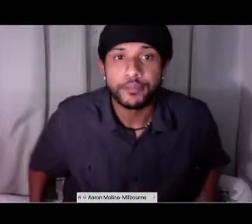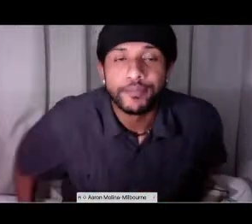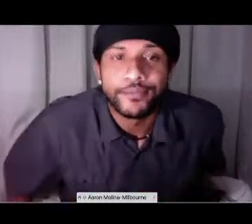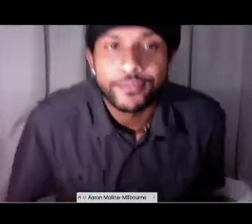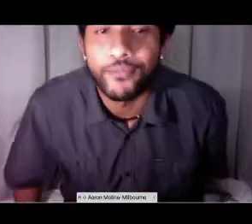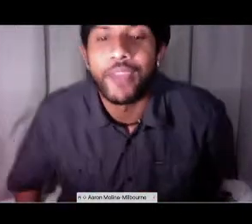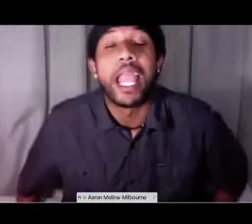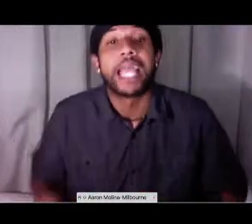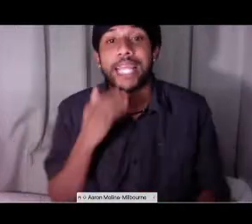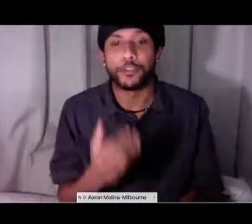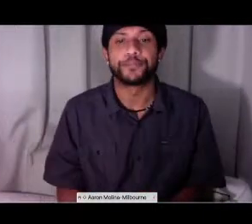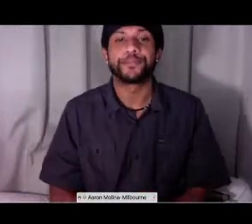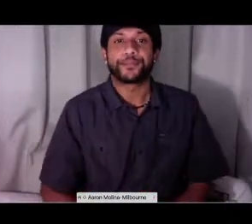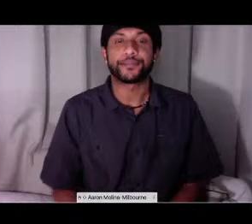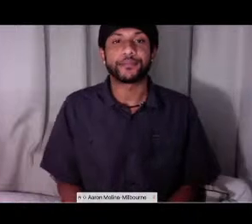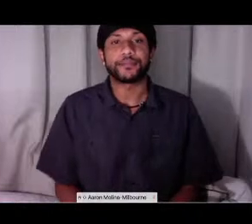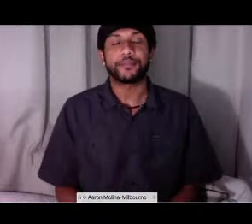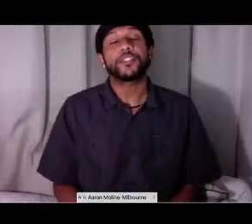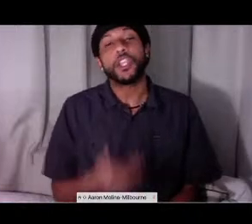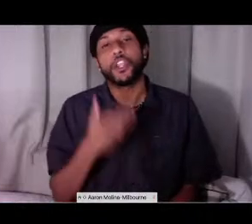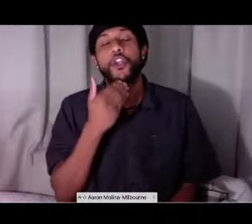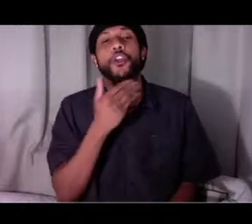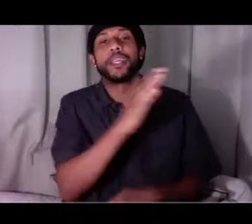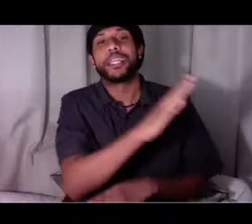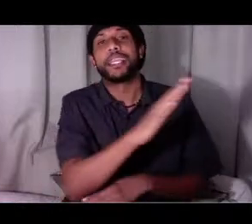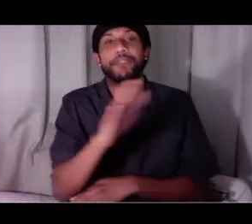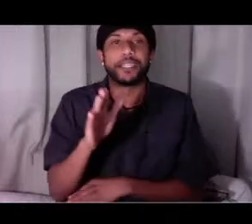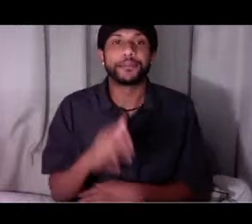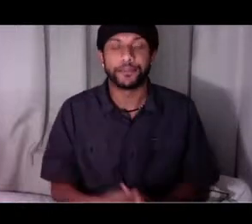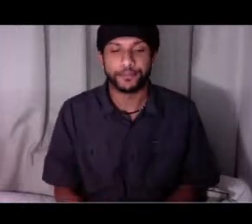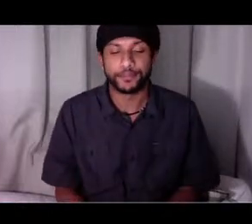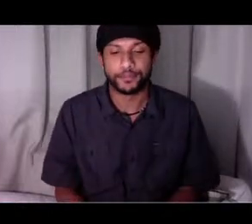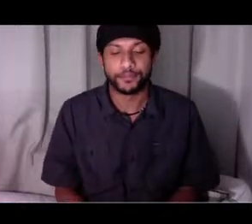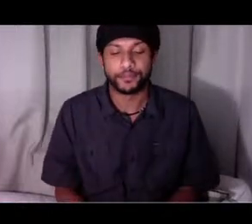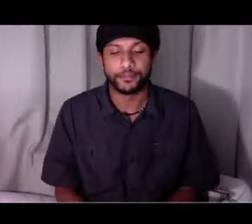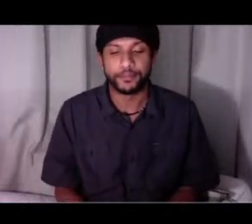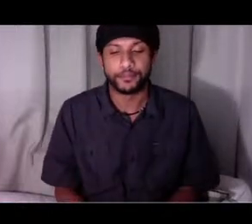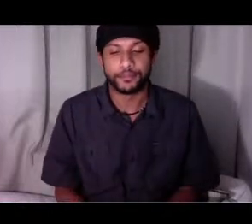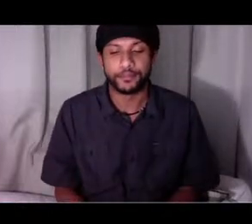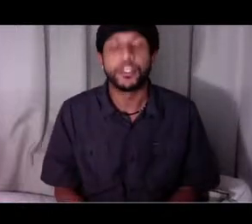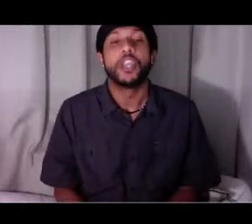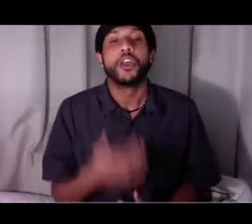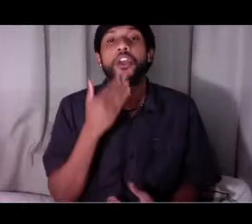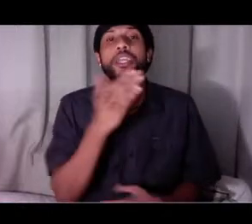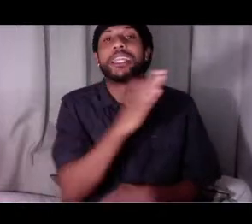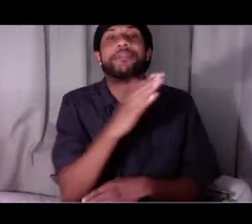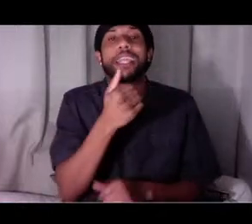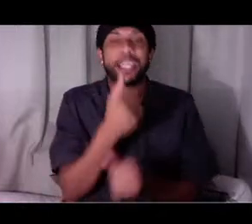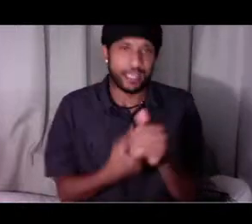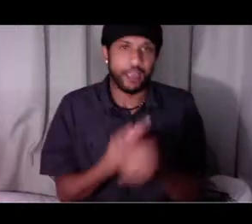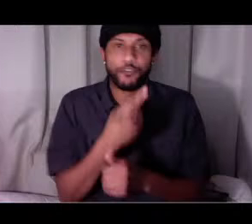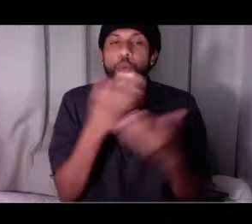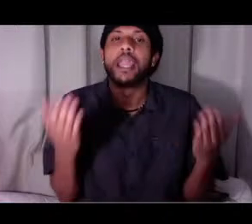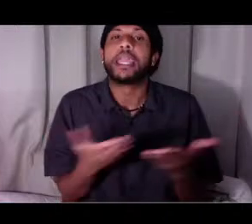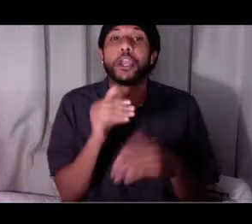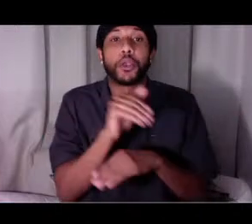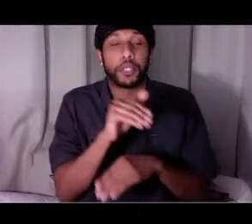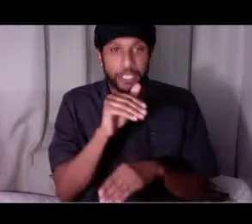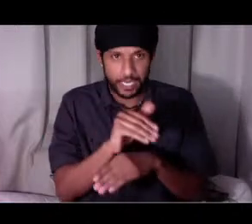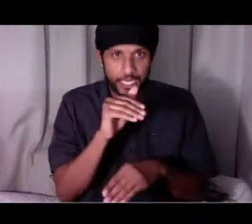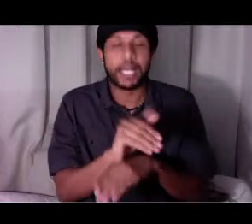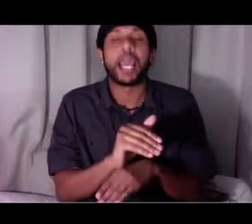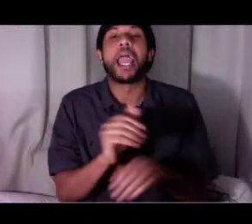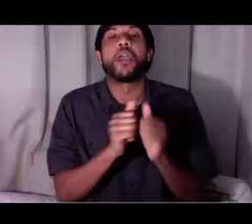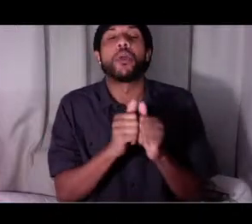okay great thank you right good evening board president Flores board member superintendent Miranda uh tonight in accordance with